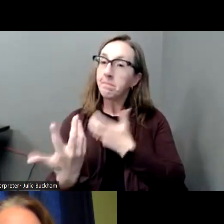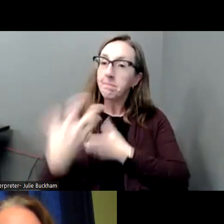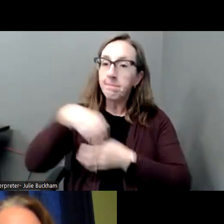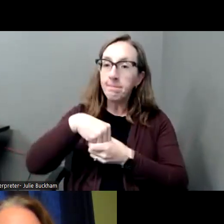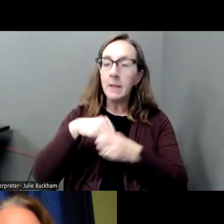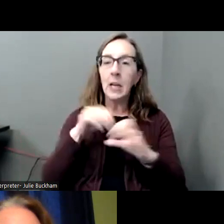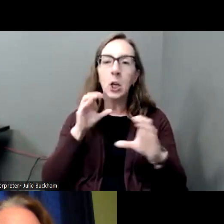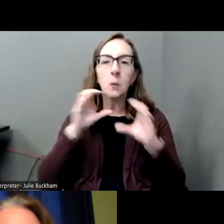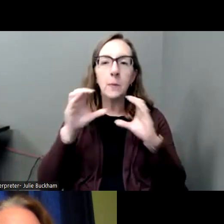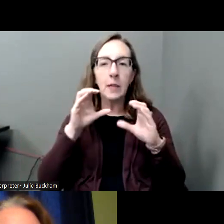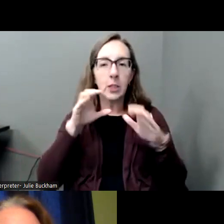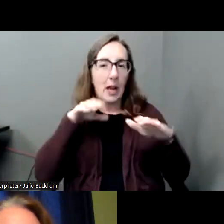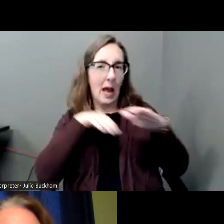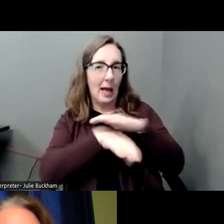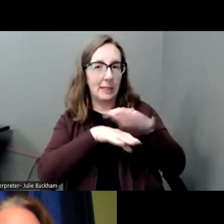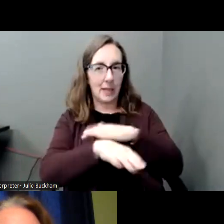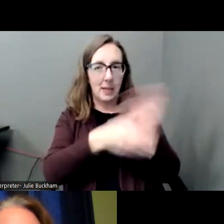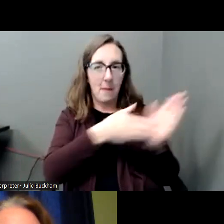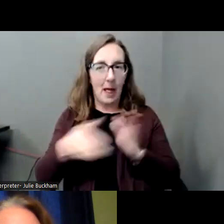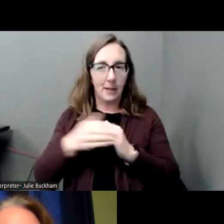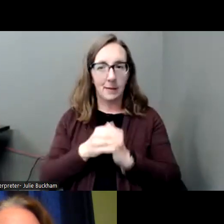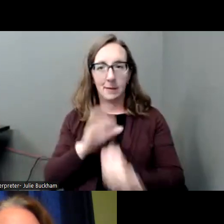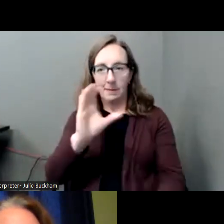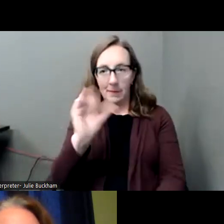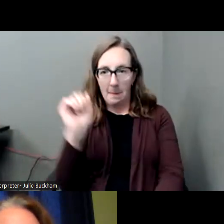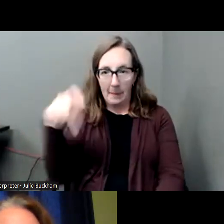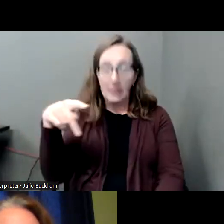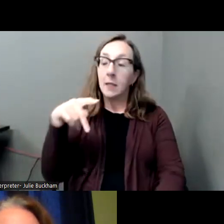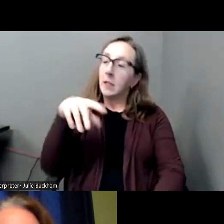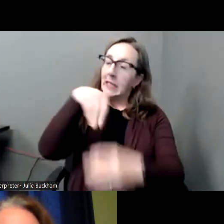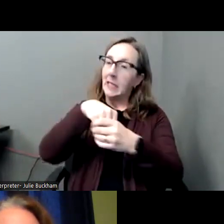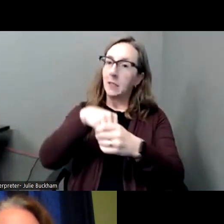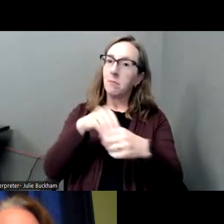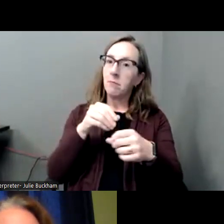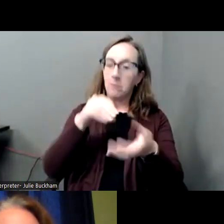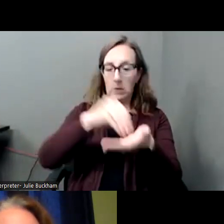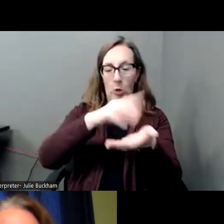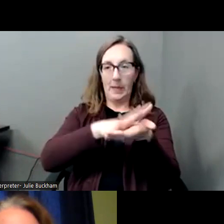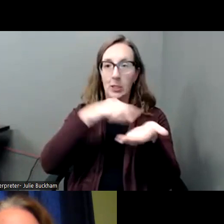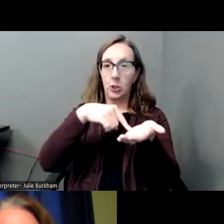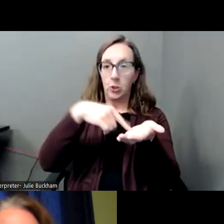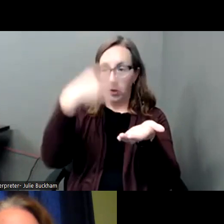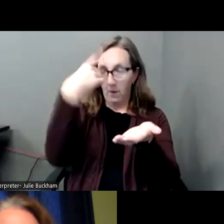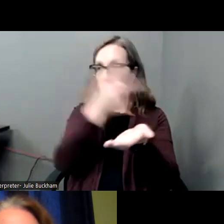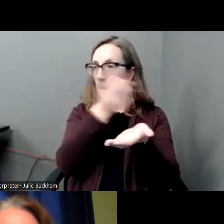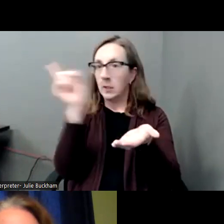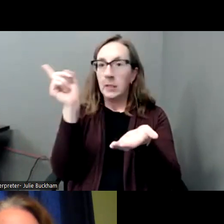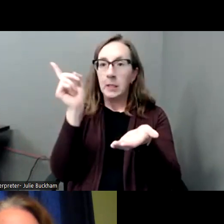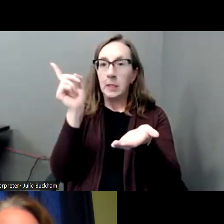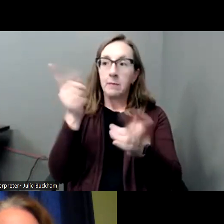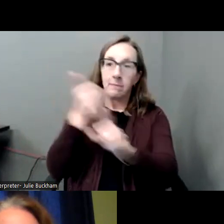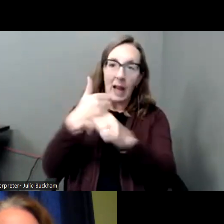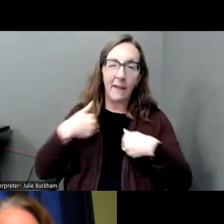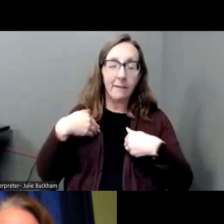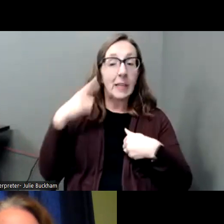communication access plans into annual documentation for any individual with hearing loss in a state monitored or